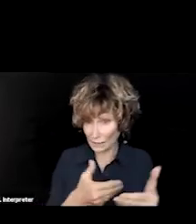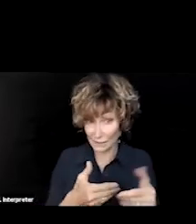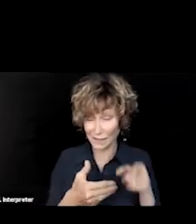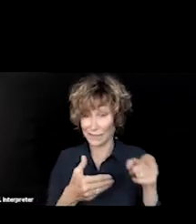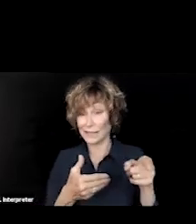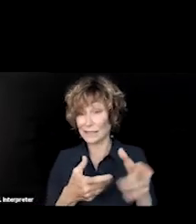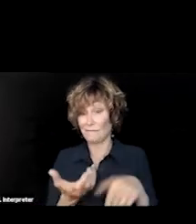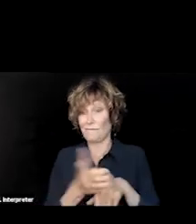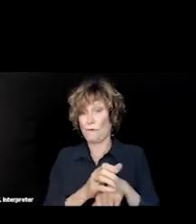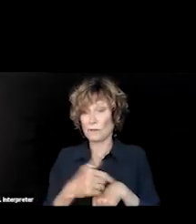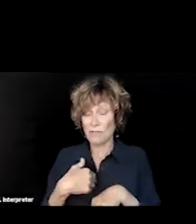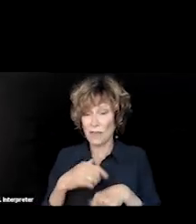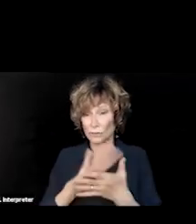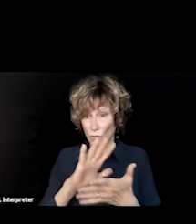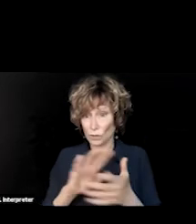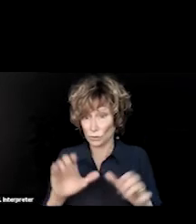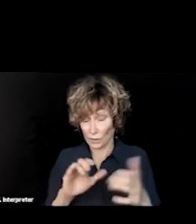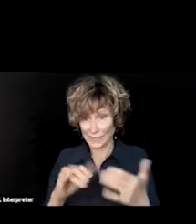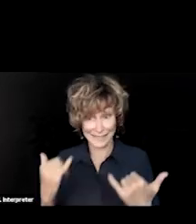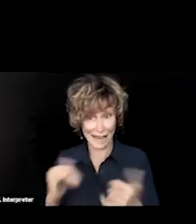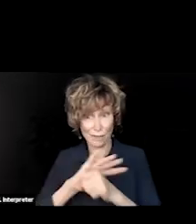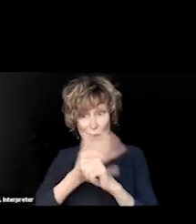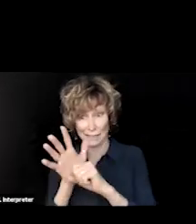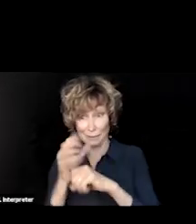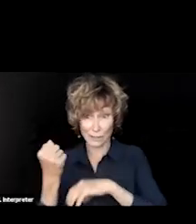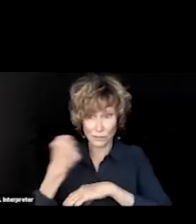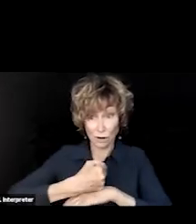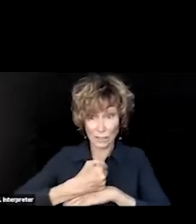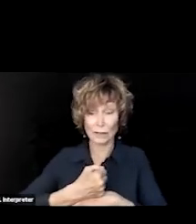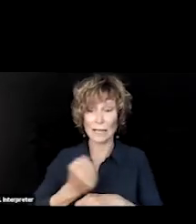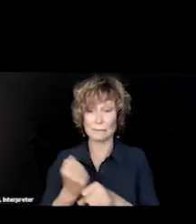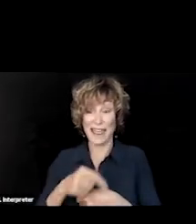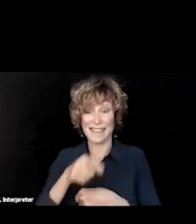Our recent pandemic shutdown has brought this issue to the forefront.